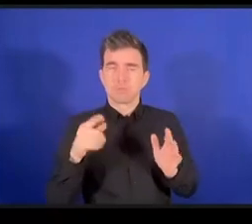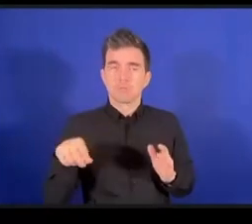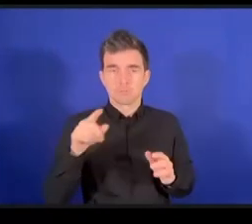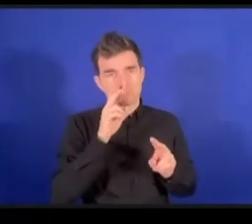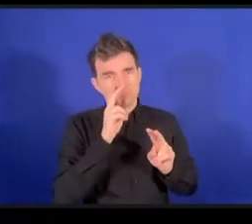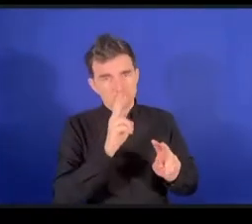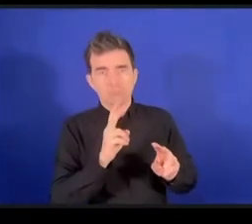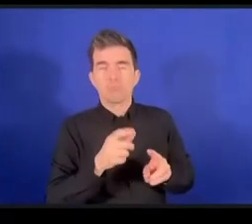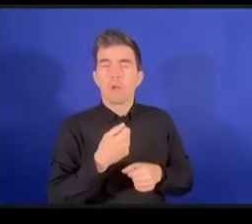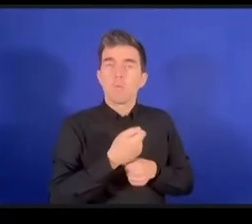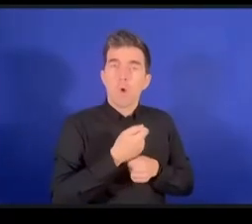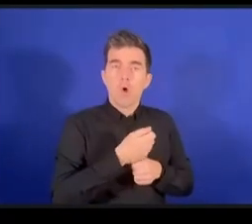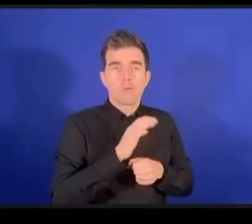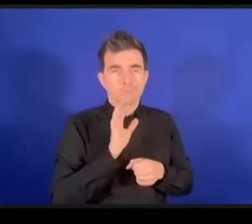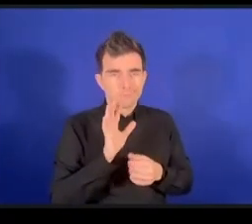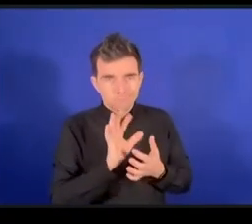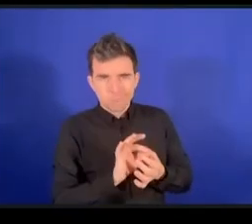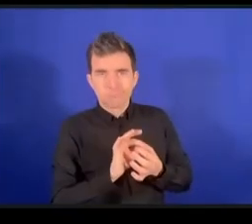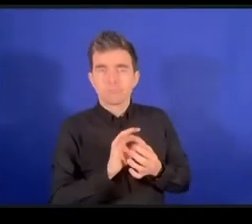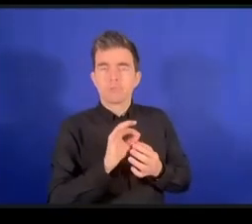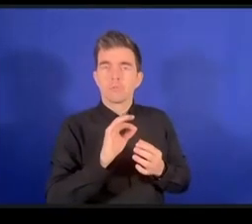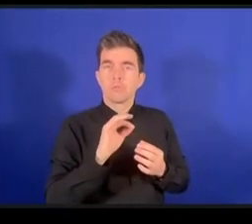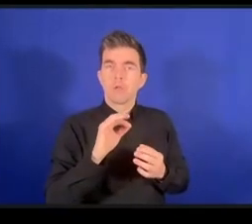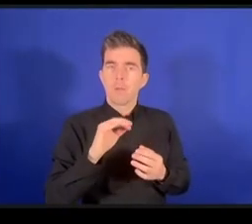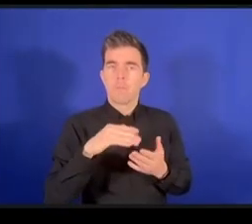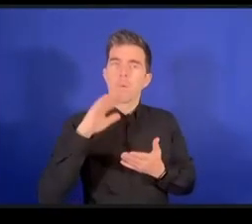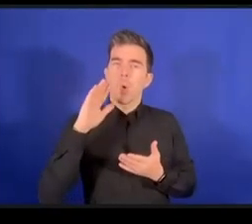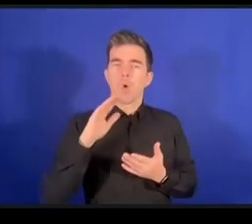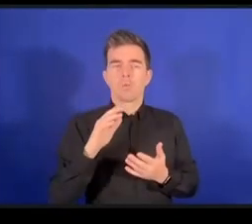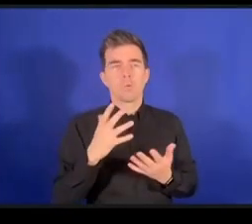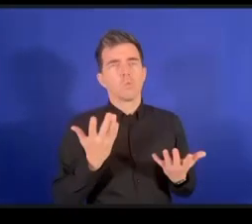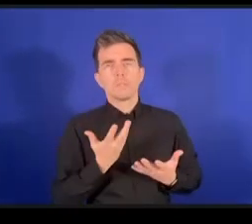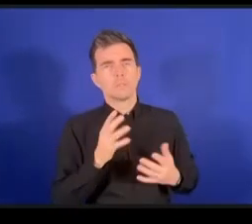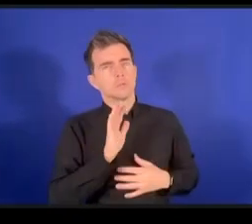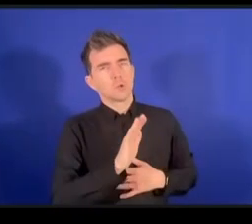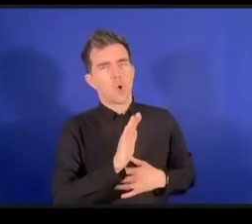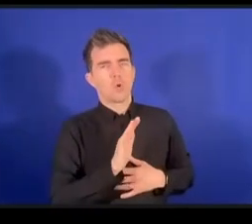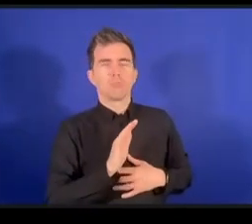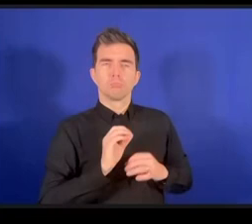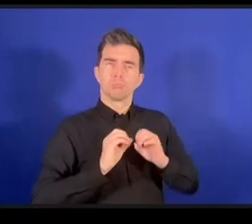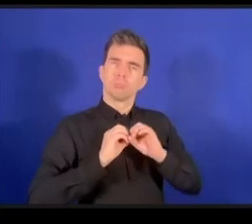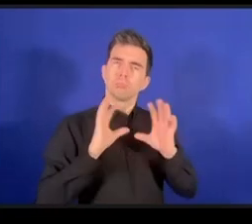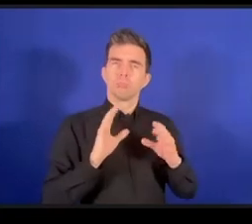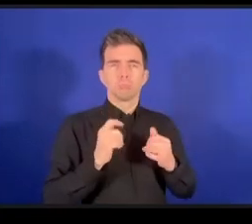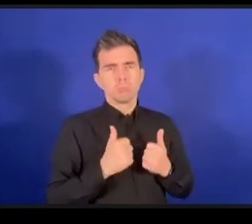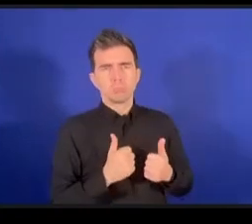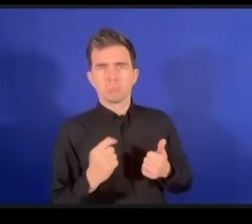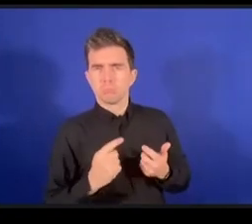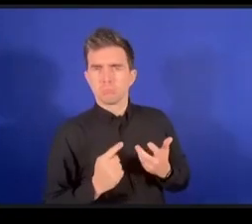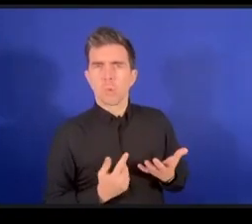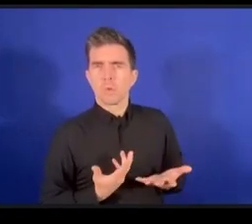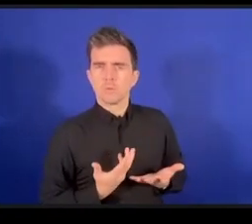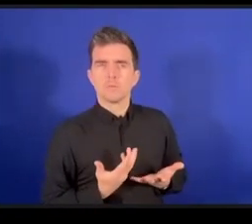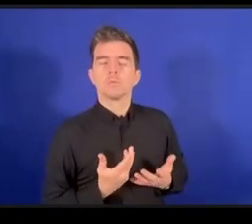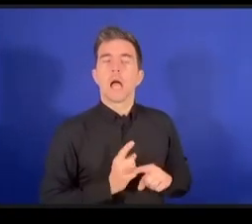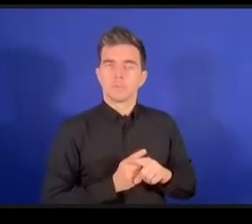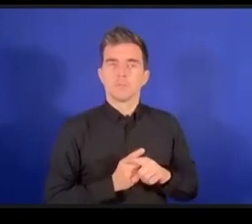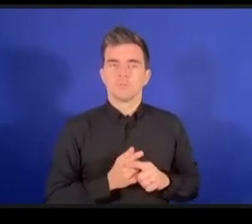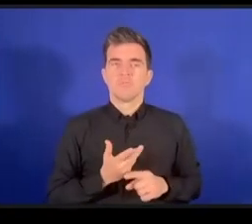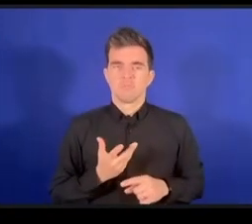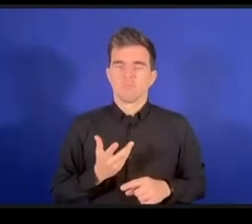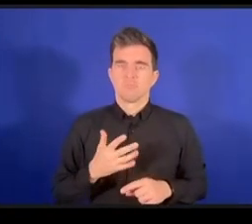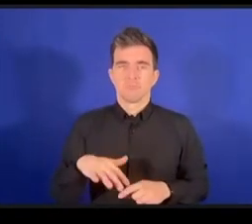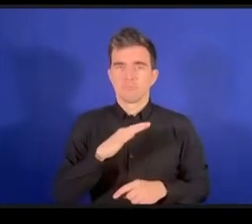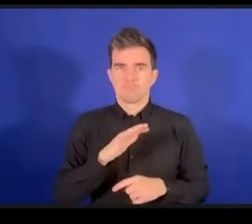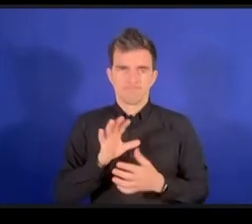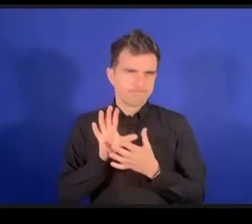on Accessibility has both practical and also policy aspects. So it's very difficult